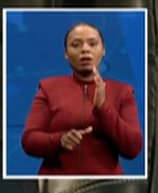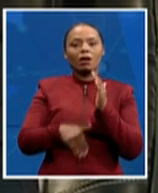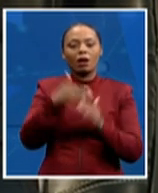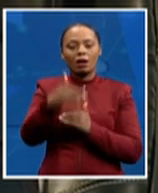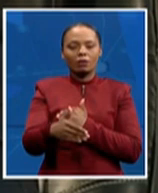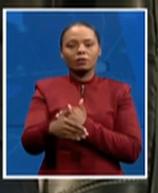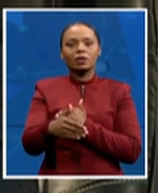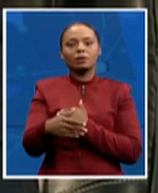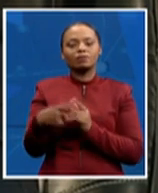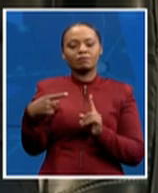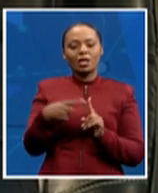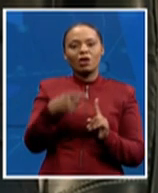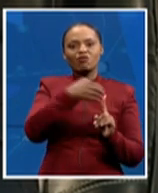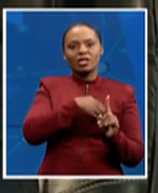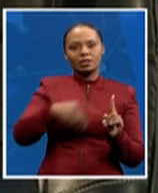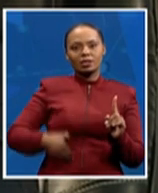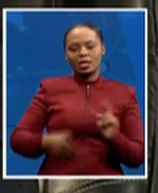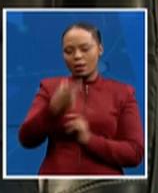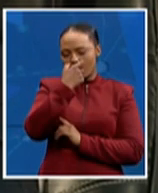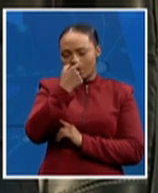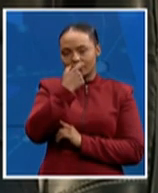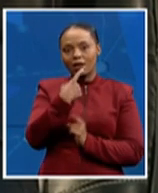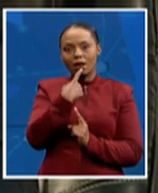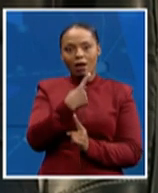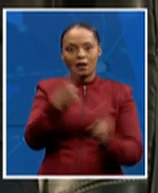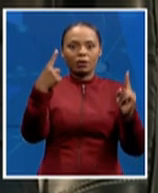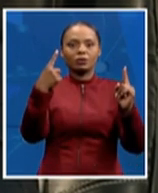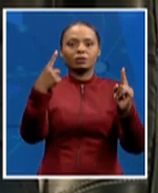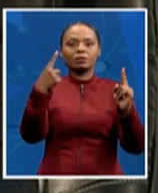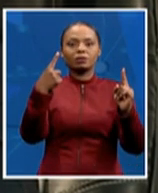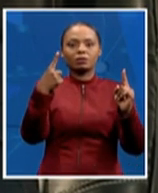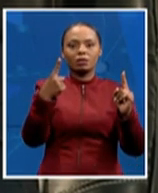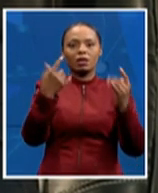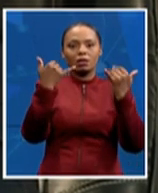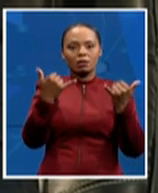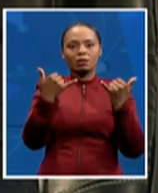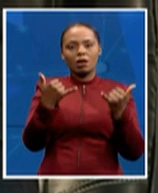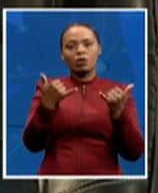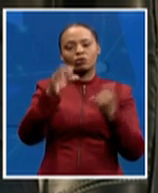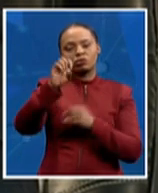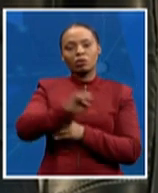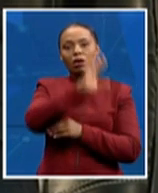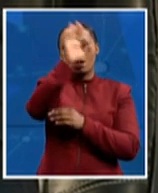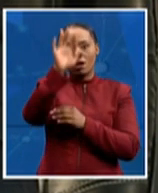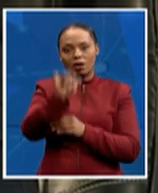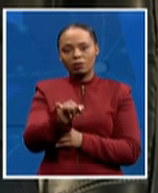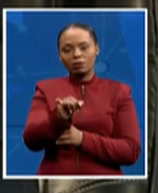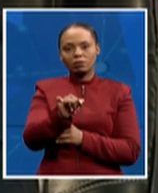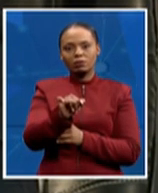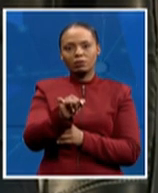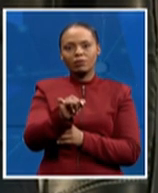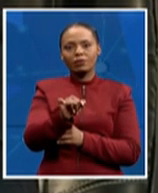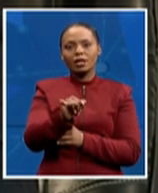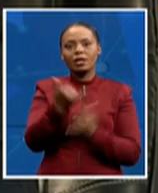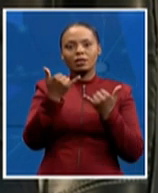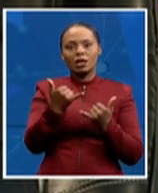Ramaphosa announced the regrading of South Africa to risk-adjusted alert level